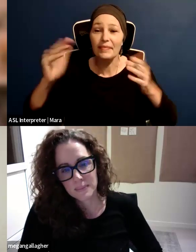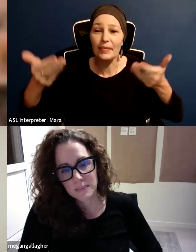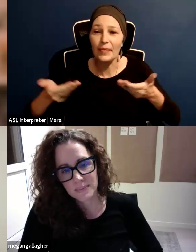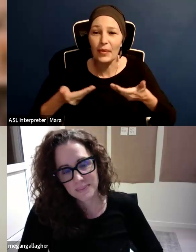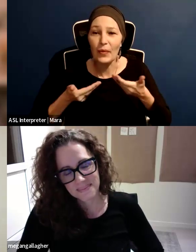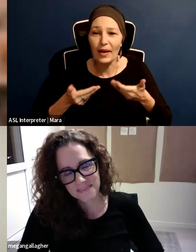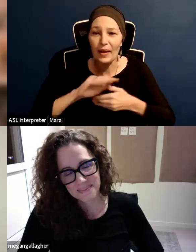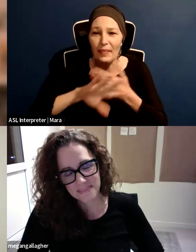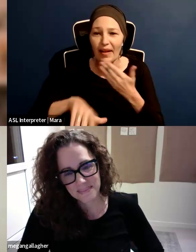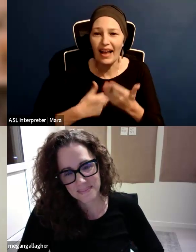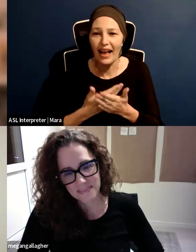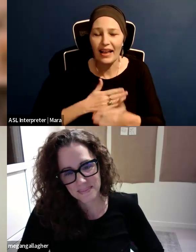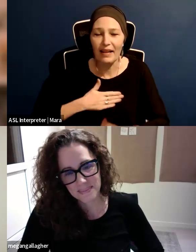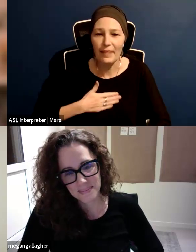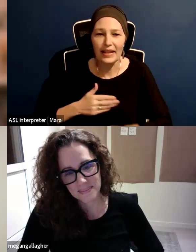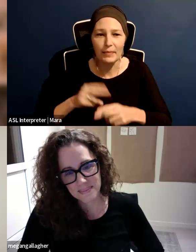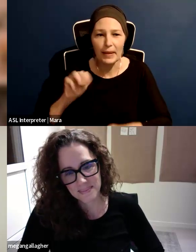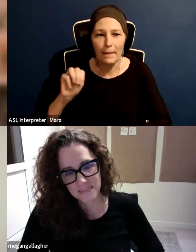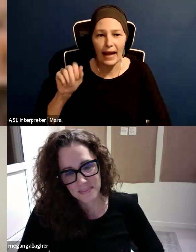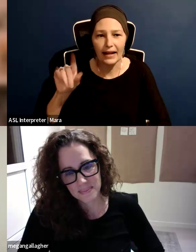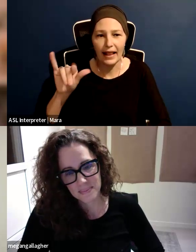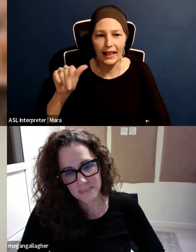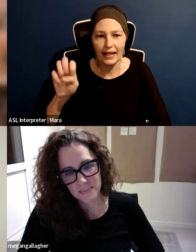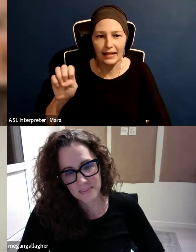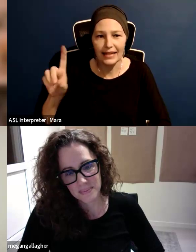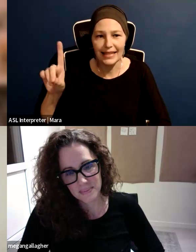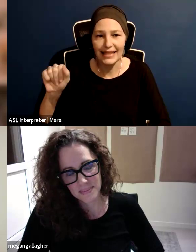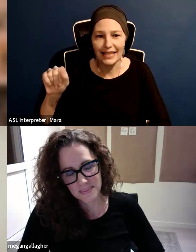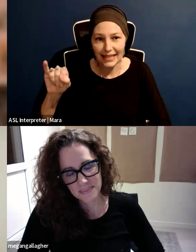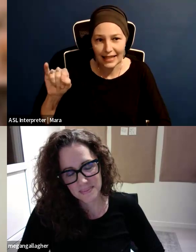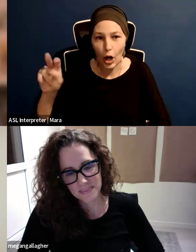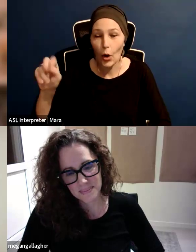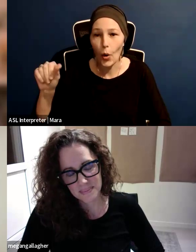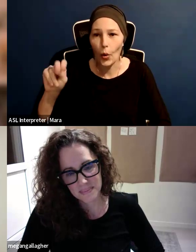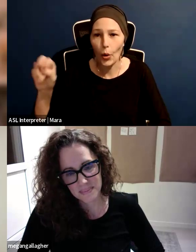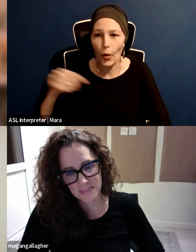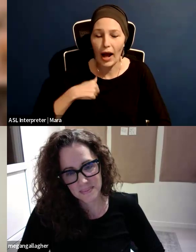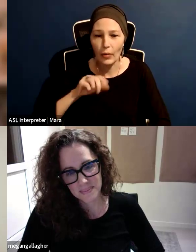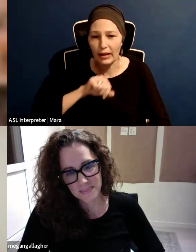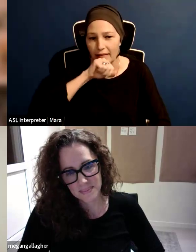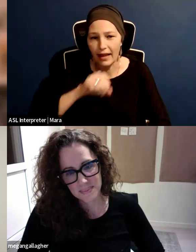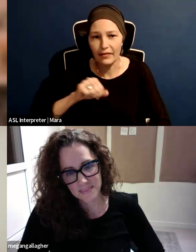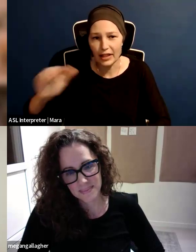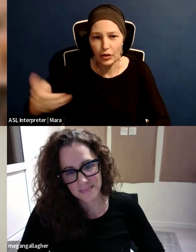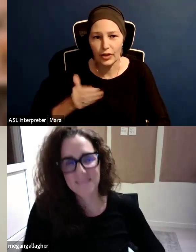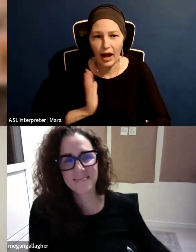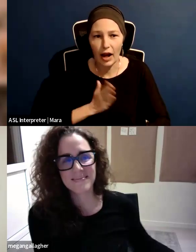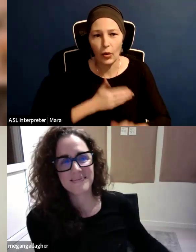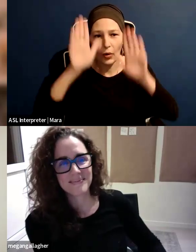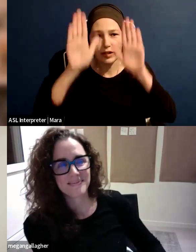Welcome, everyone. I'm Madeline DiNono, and I would love to introduce our wonderful ASL